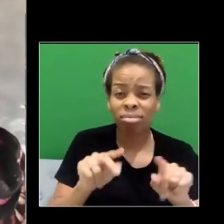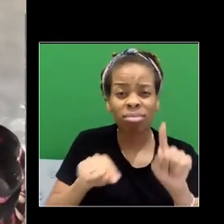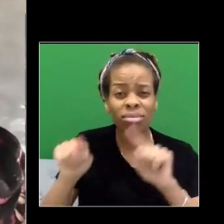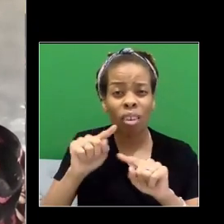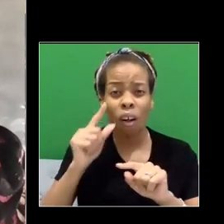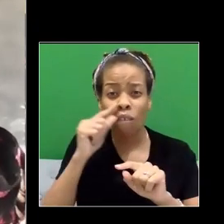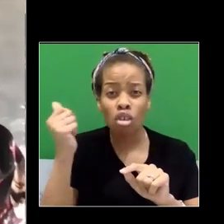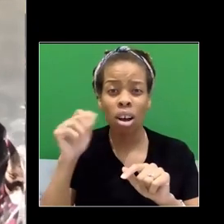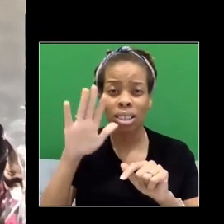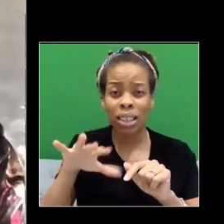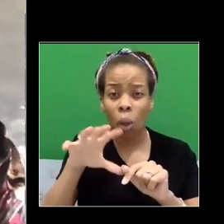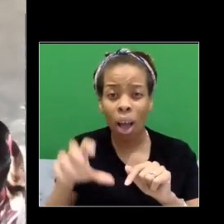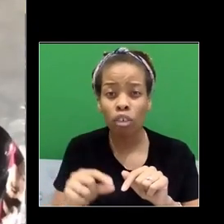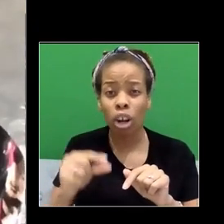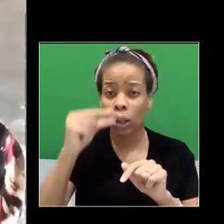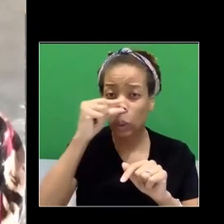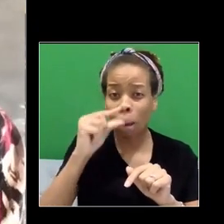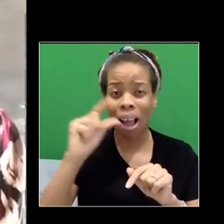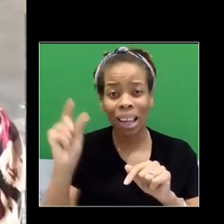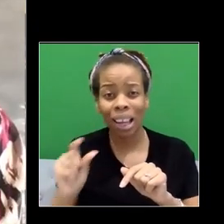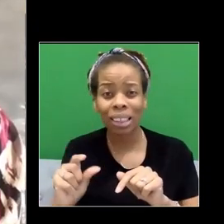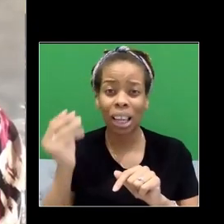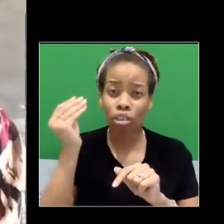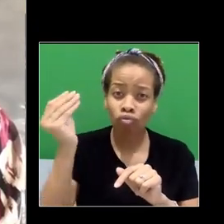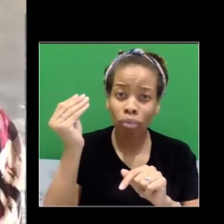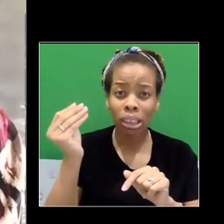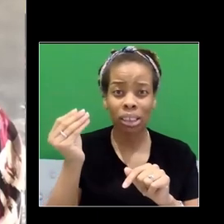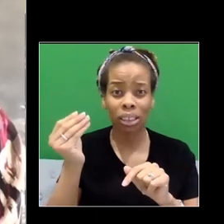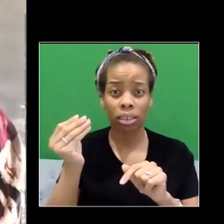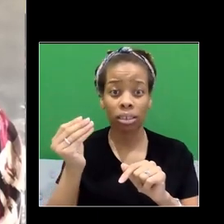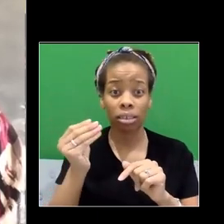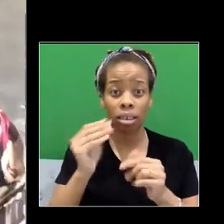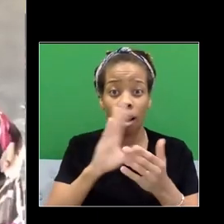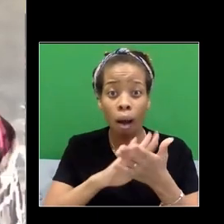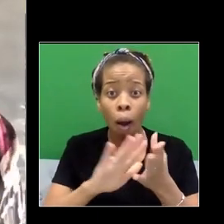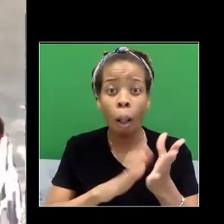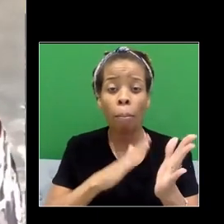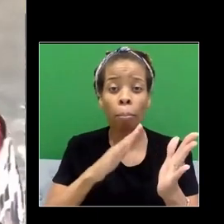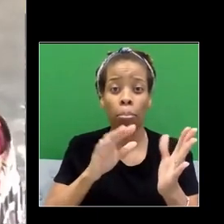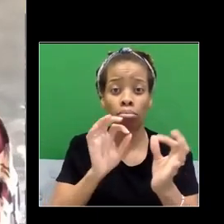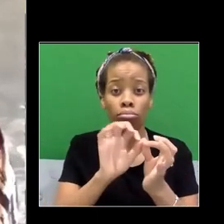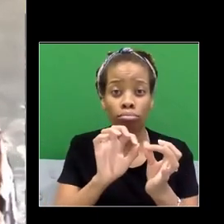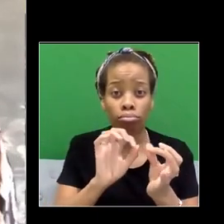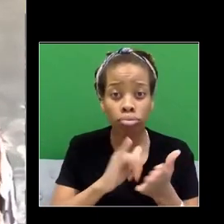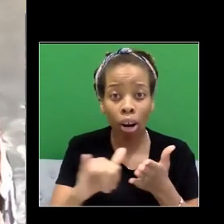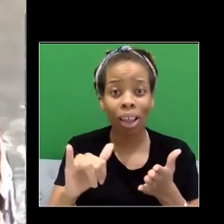Greece, Dubai, Italy, and Harlem, Brooklyn, and the Bronx.